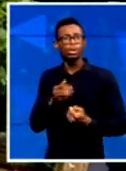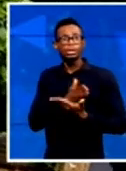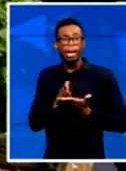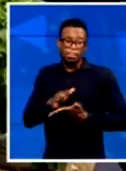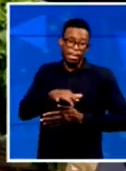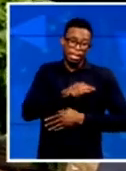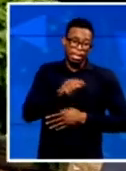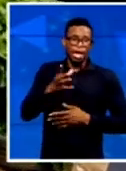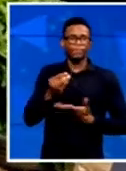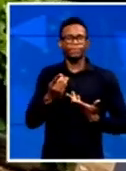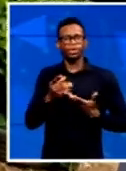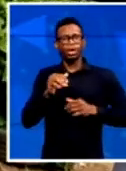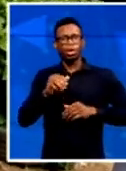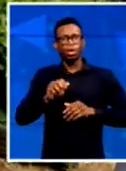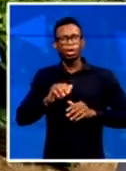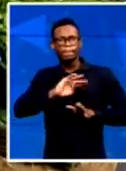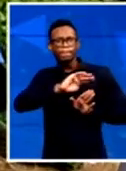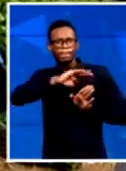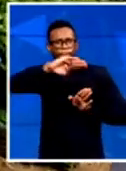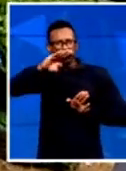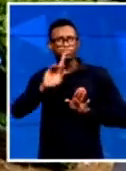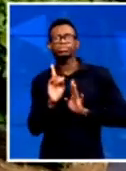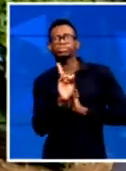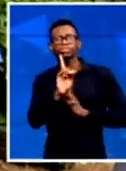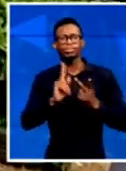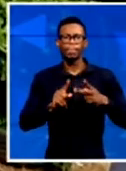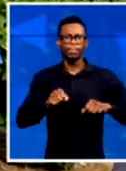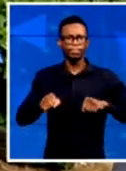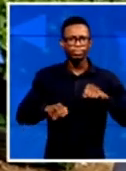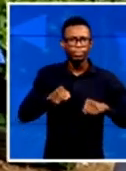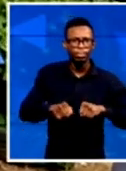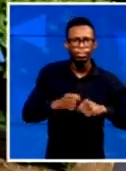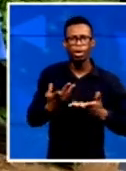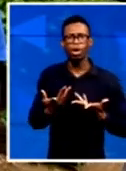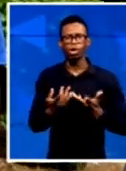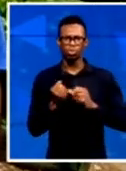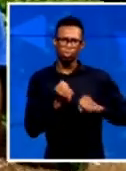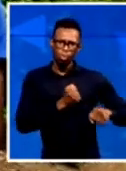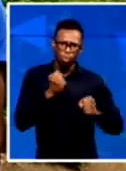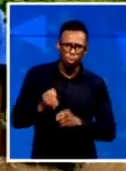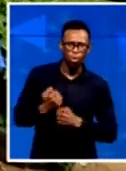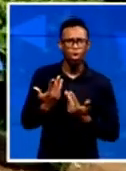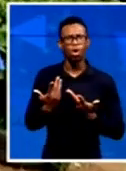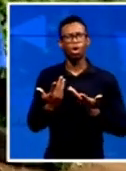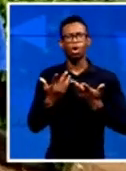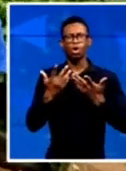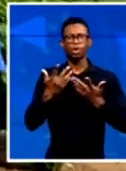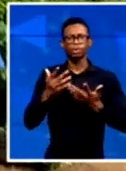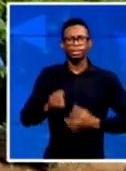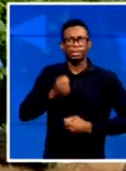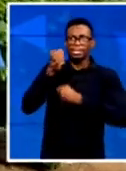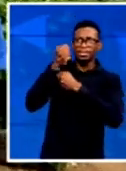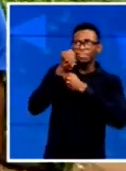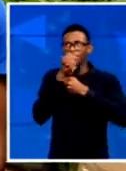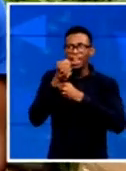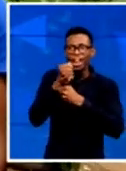which includes abseiling and archery as well as zip lining. So basically it caters for families